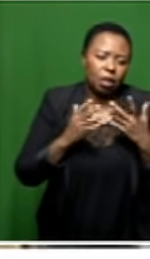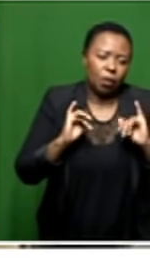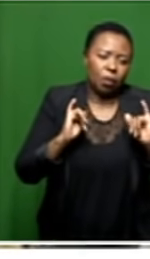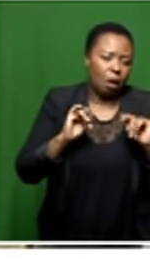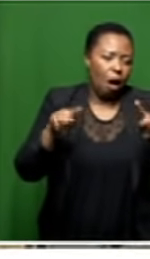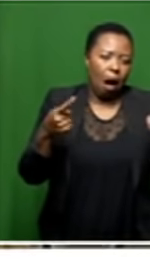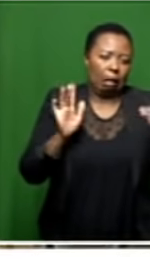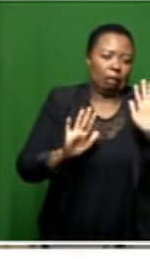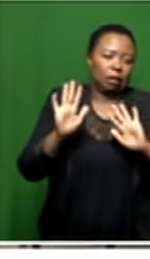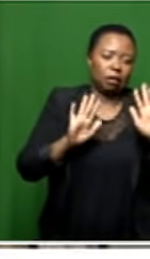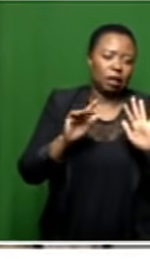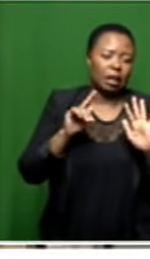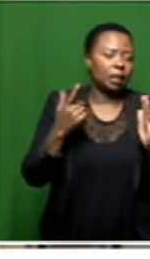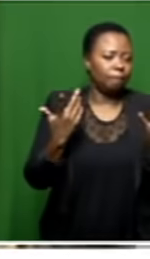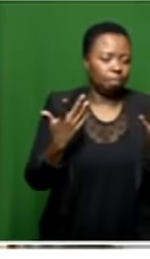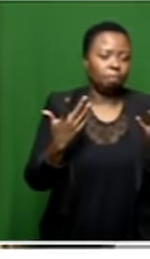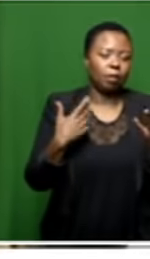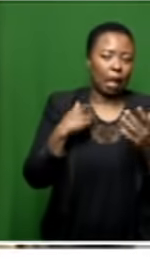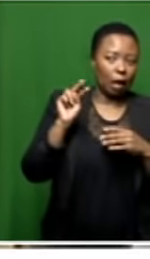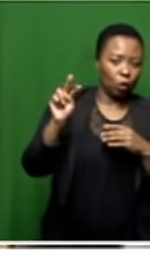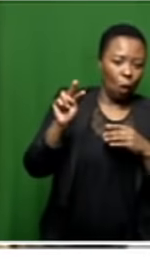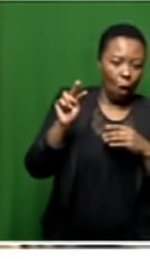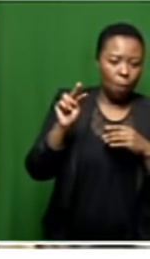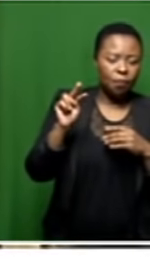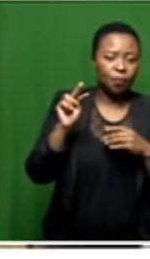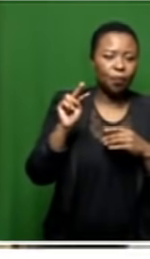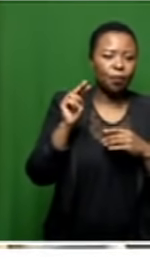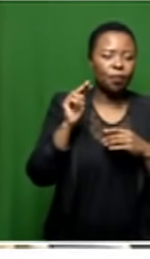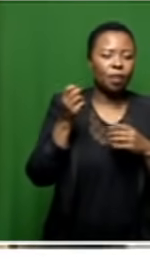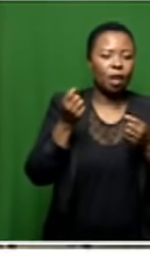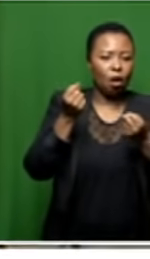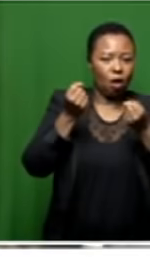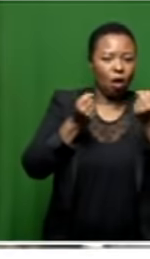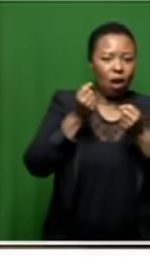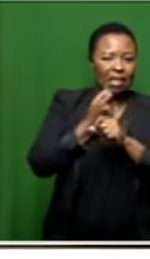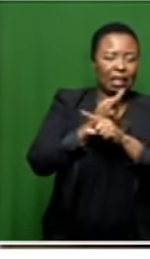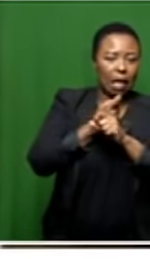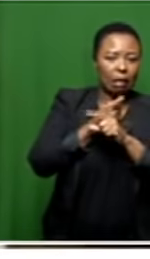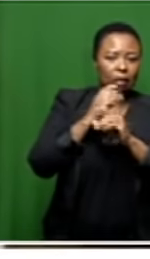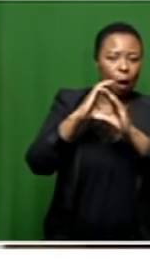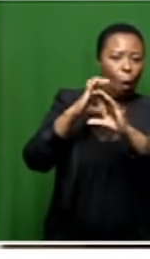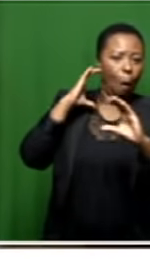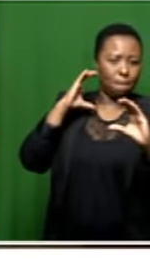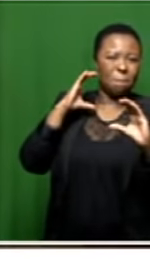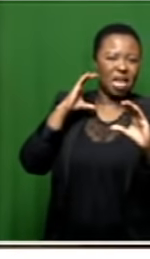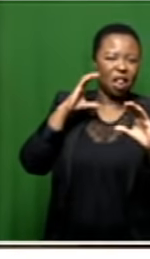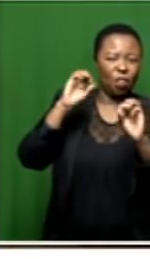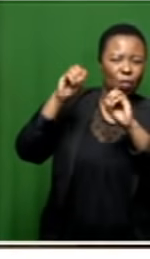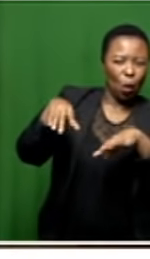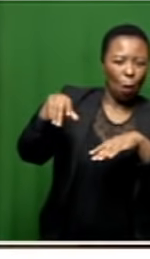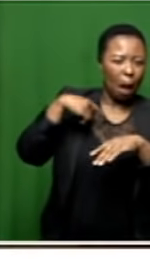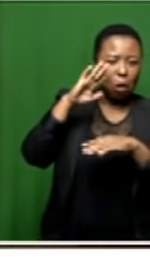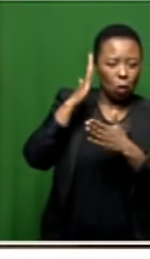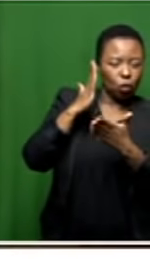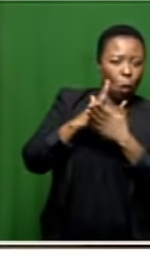There's many of them. They were. I saw a combi earlier on dropping them. I don't know how many they